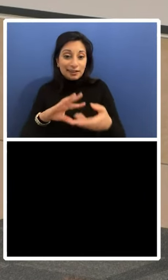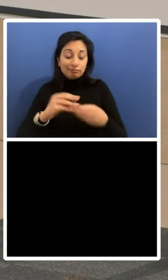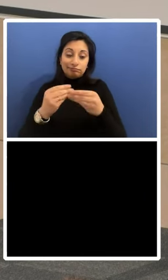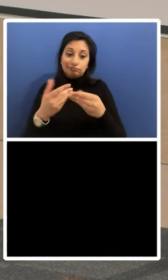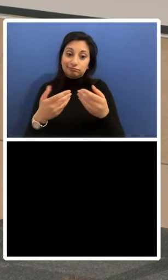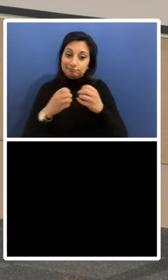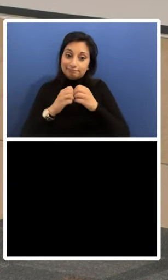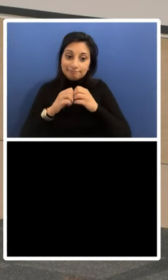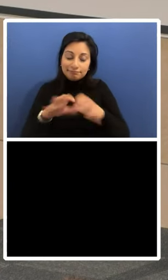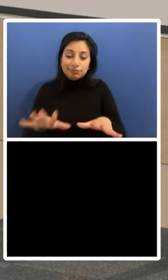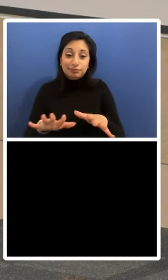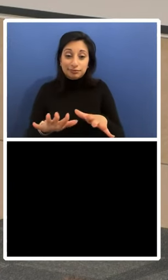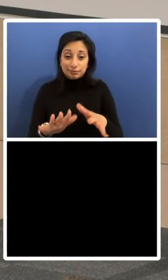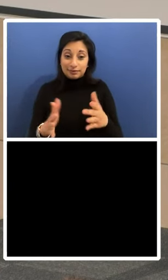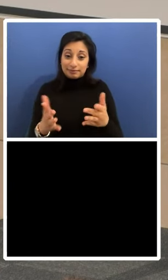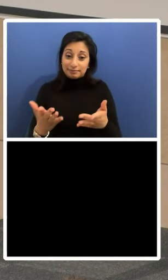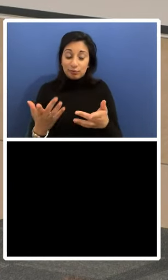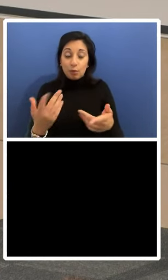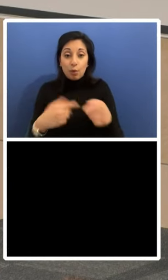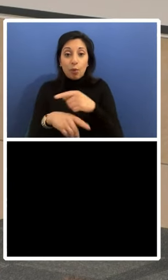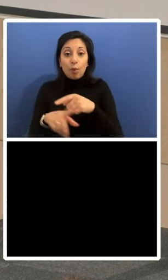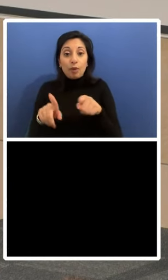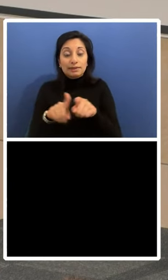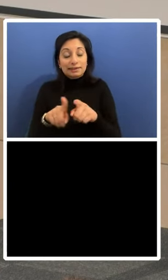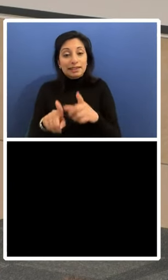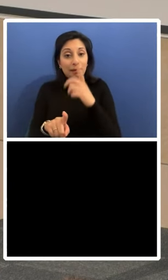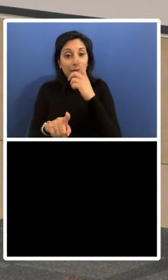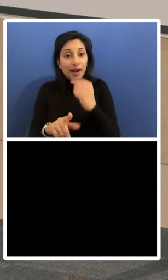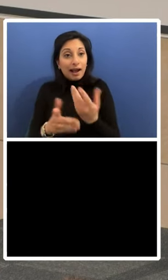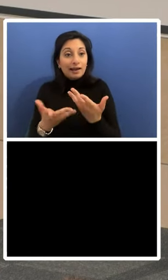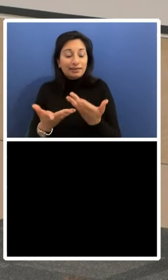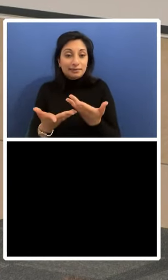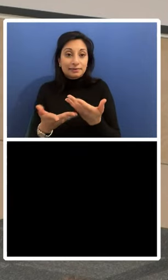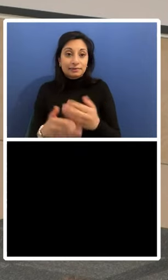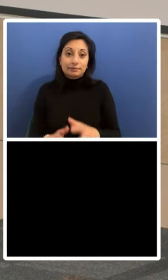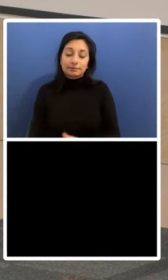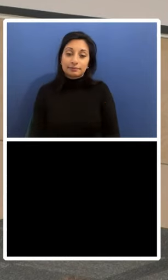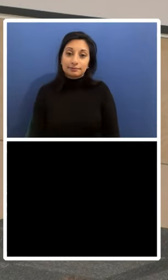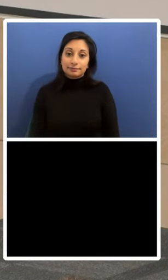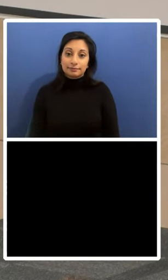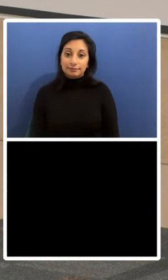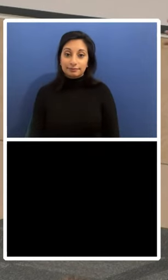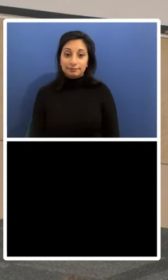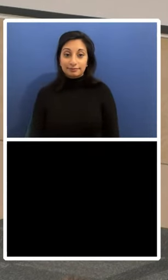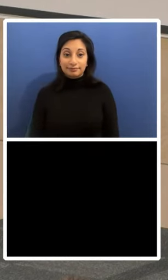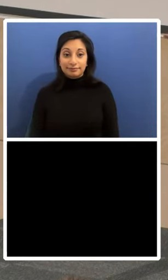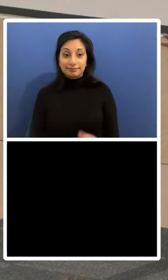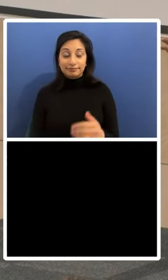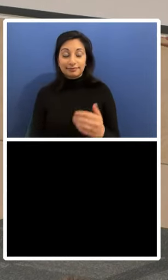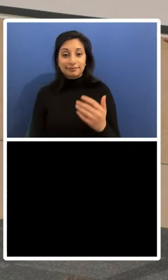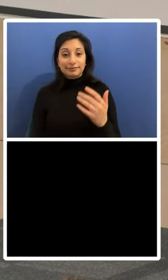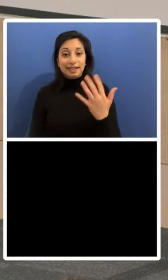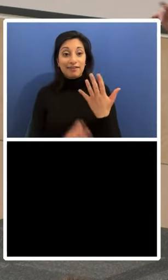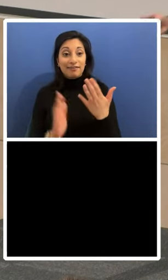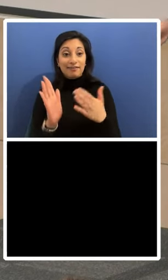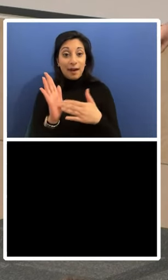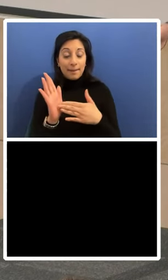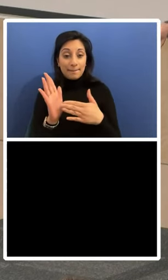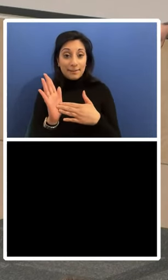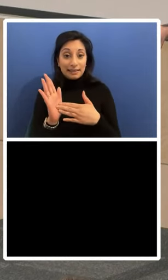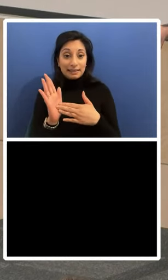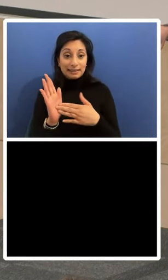apologising until we fix things, and maybe when we fix things, we can have a talk about that. Okay, we've got about 5 minutes left, so we've got one more round, I think, of the audience